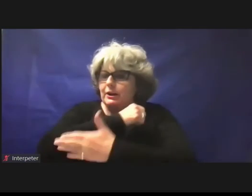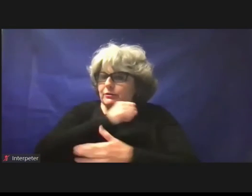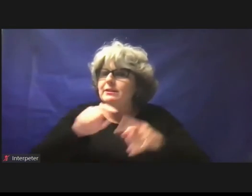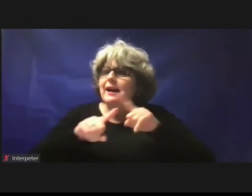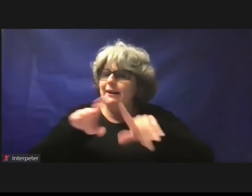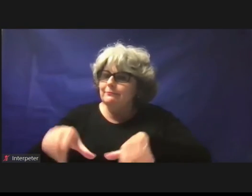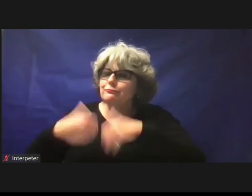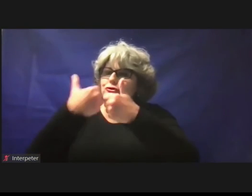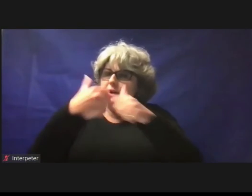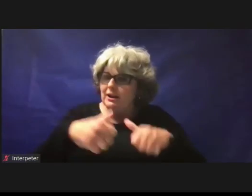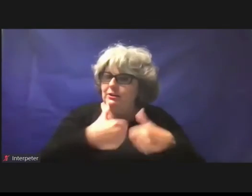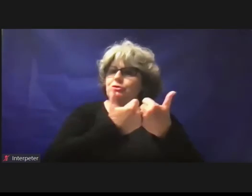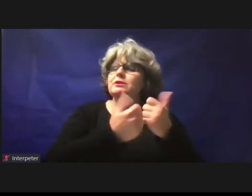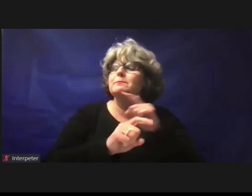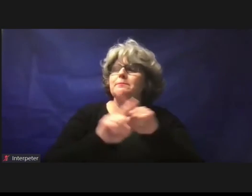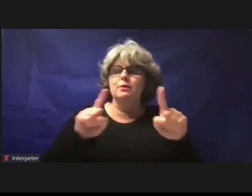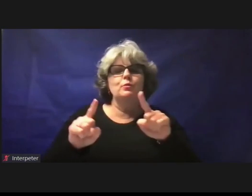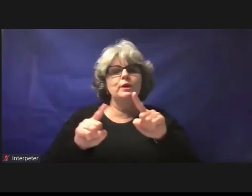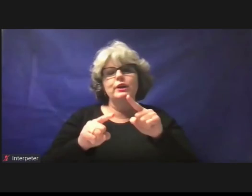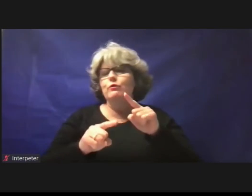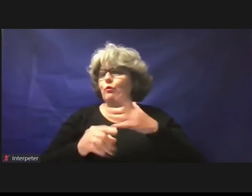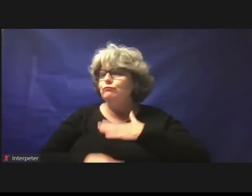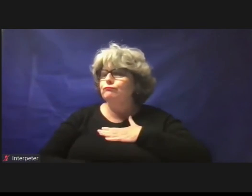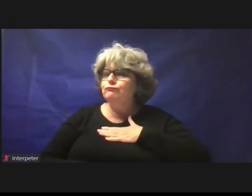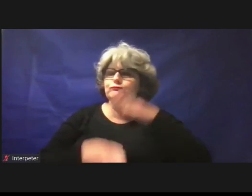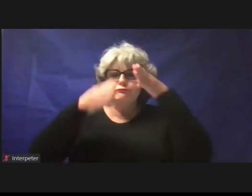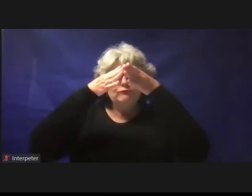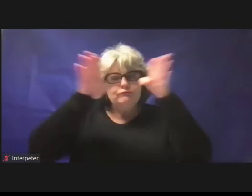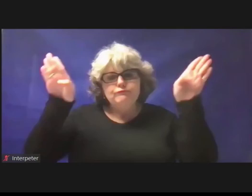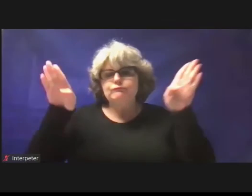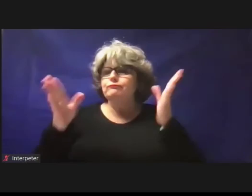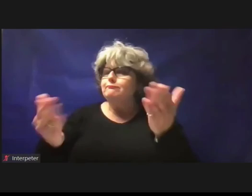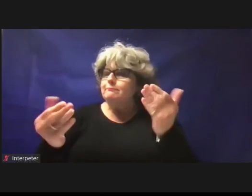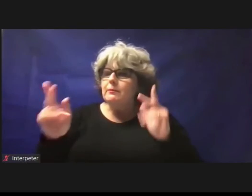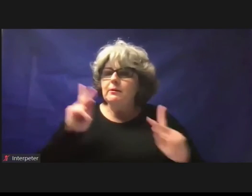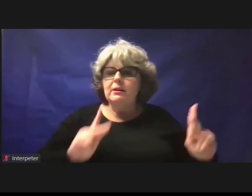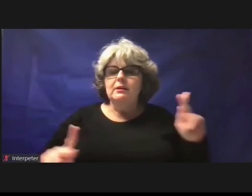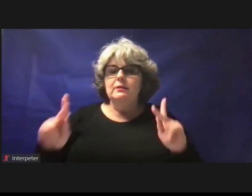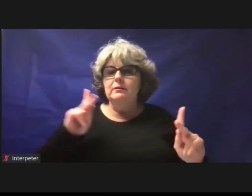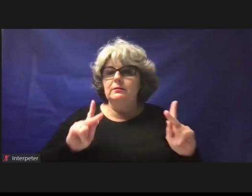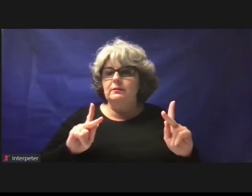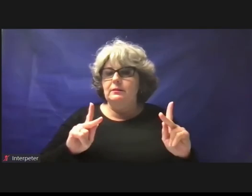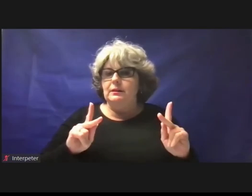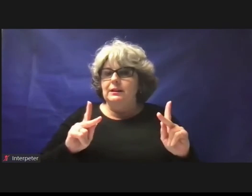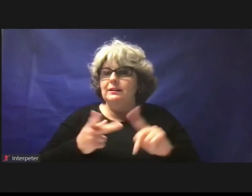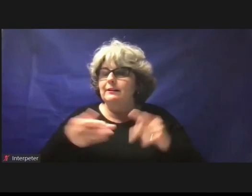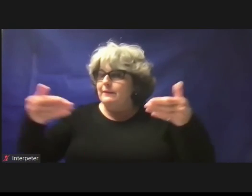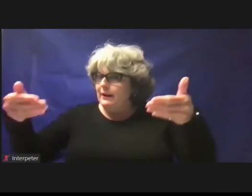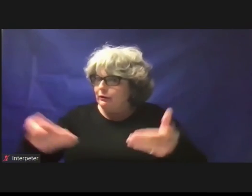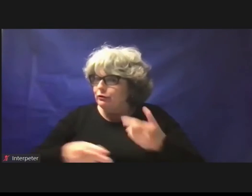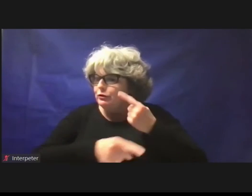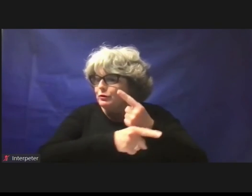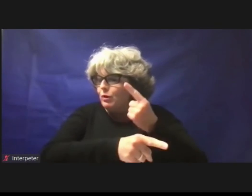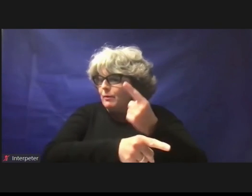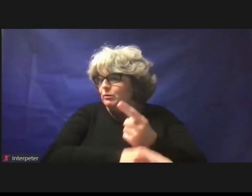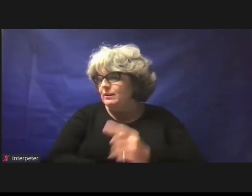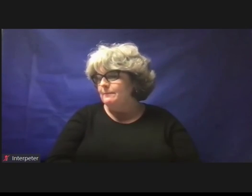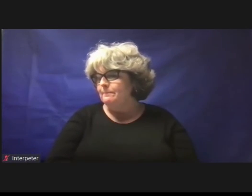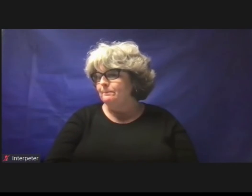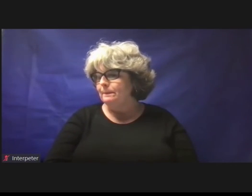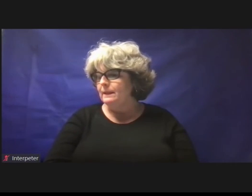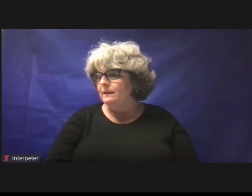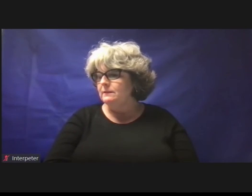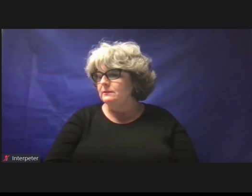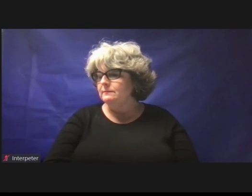have big hearts, and we will welcome people if they're introduced properly, I think.